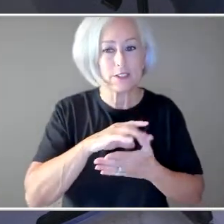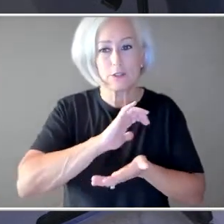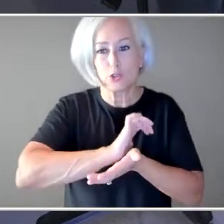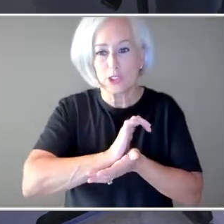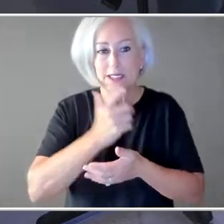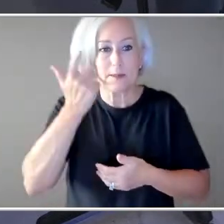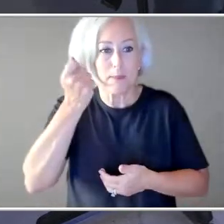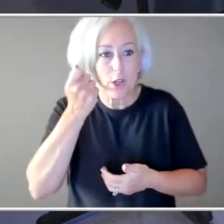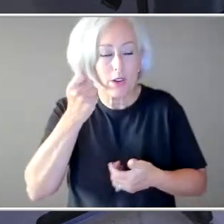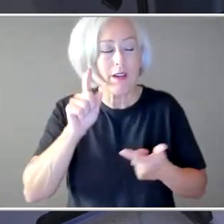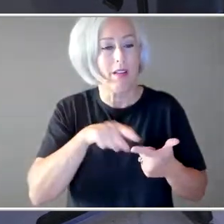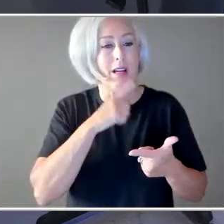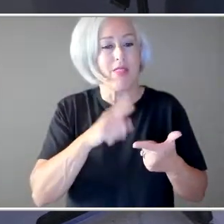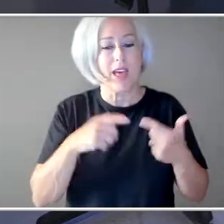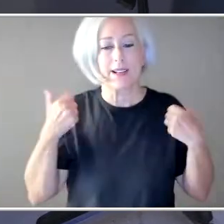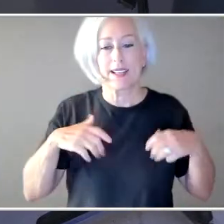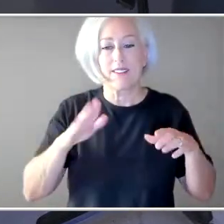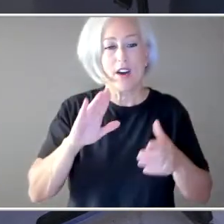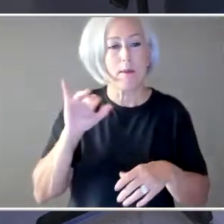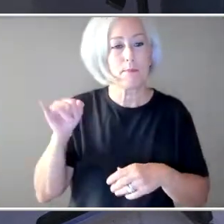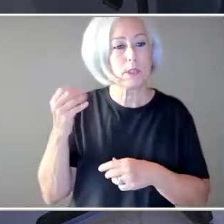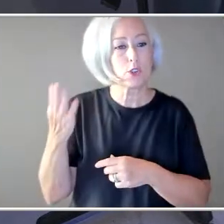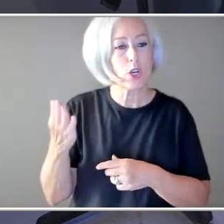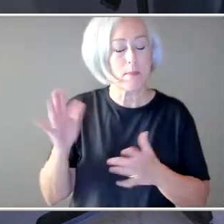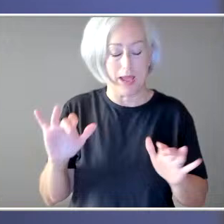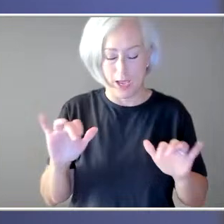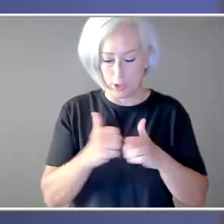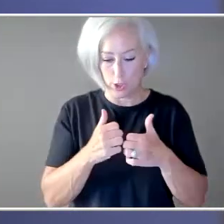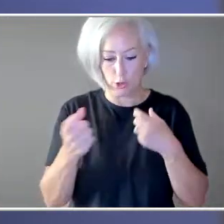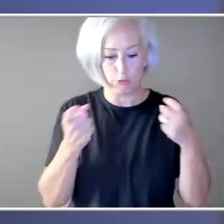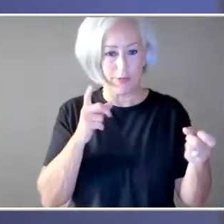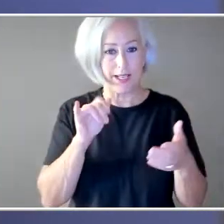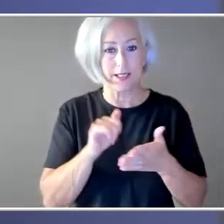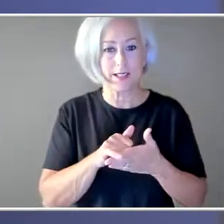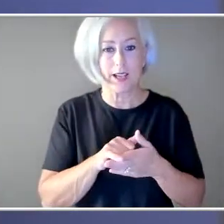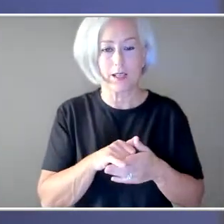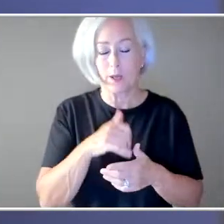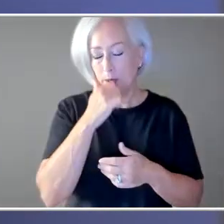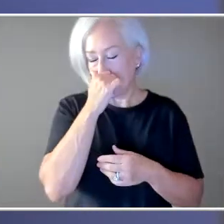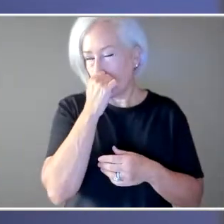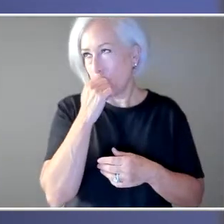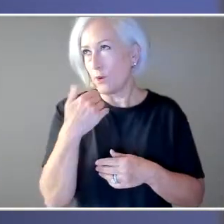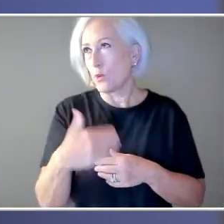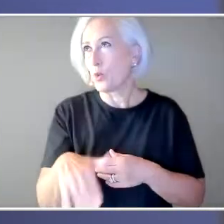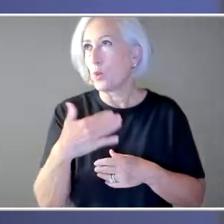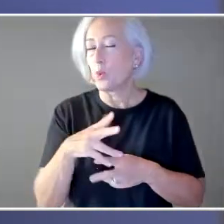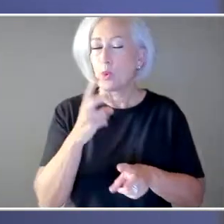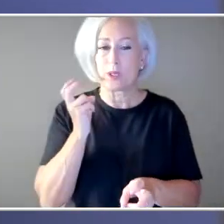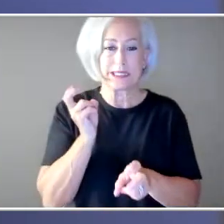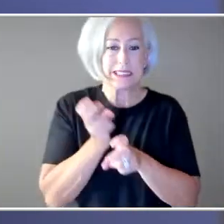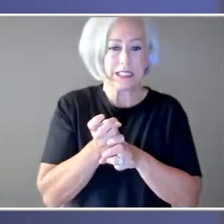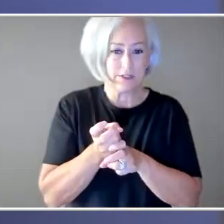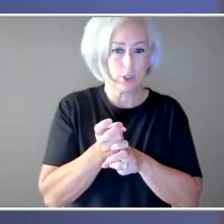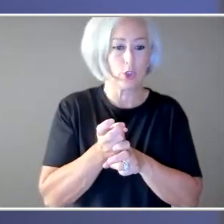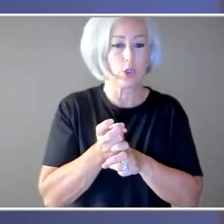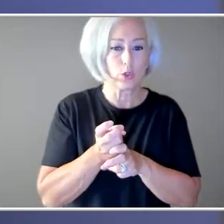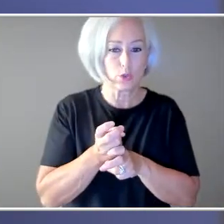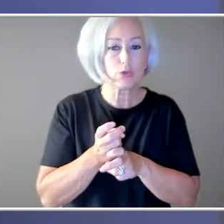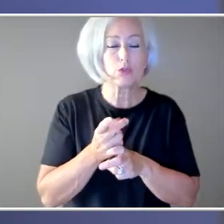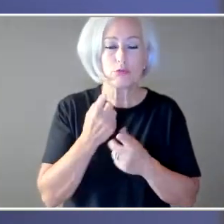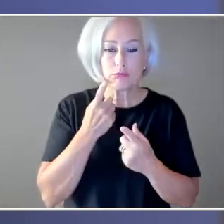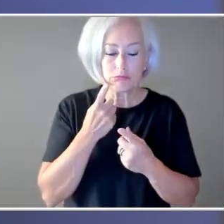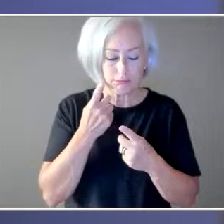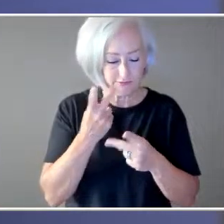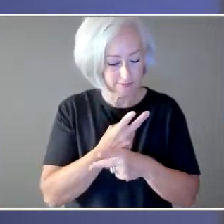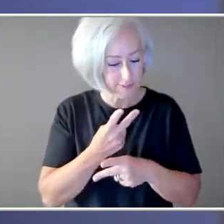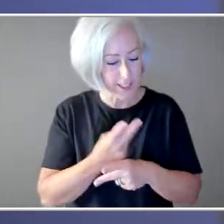job. How did you cope with that mentally? It was very difficult to finally come to the